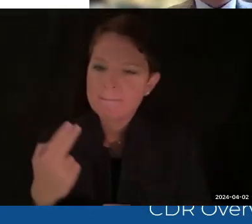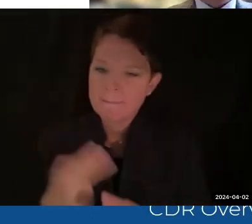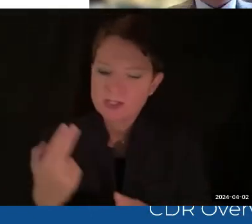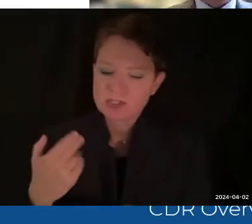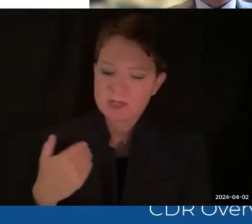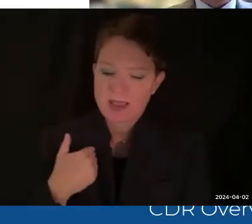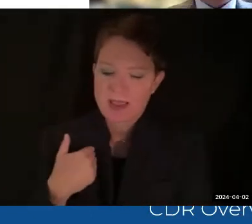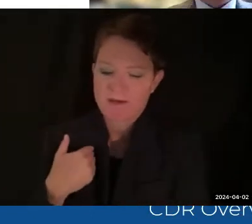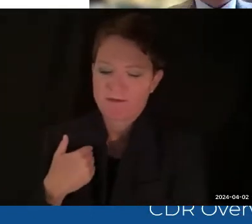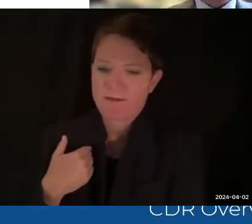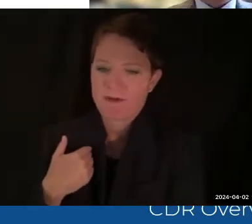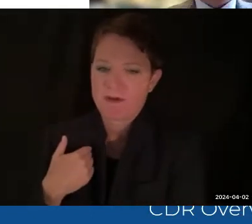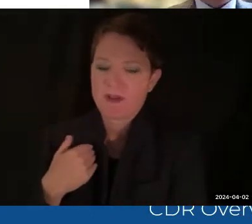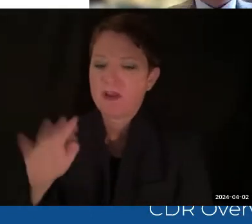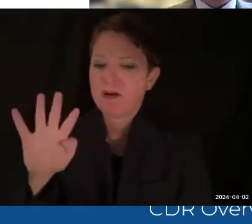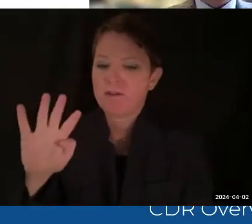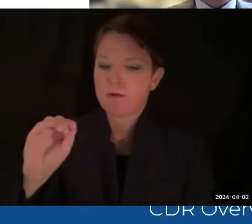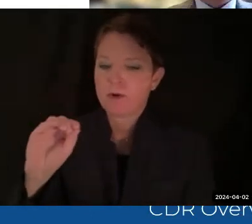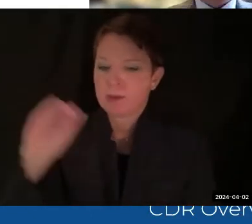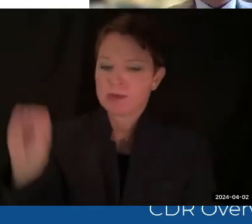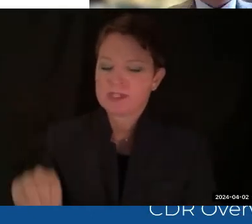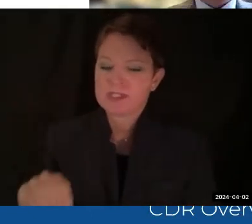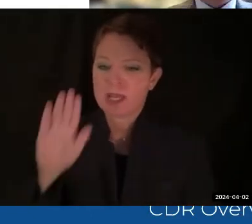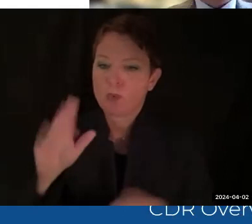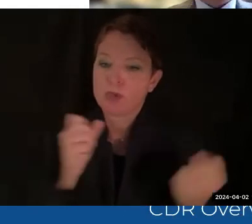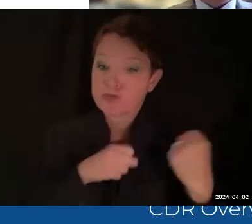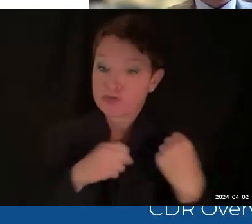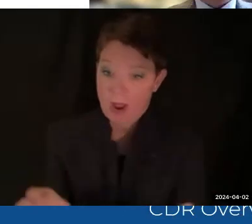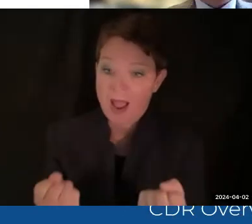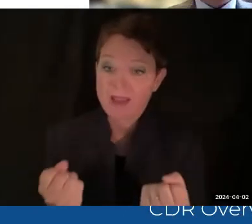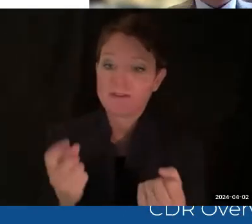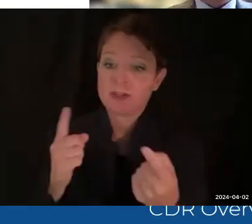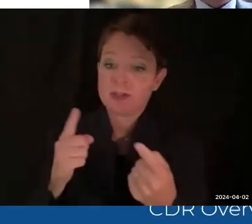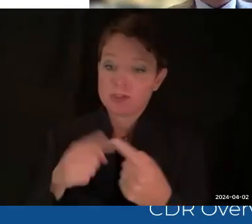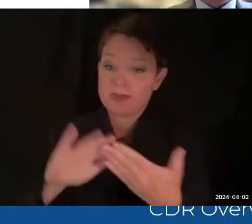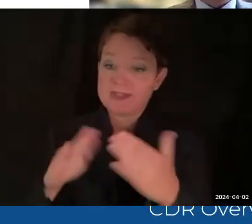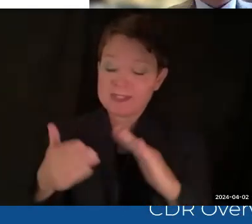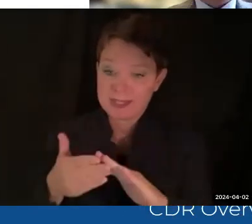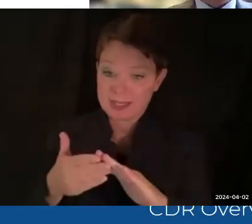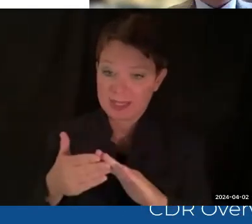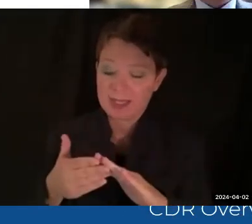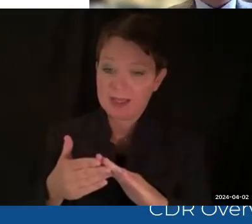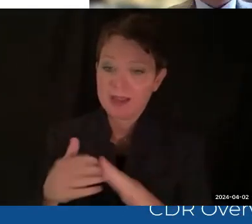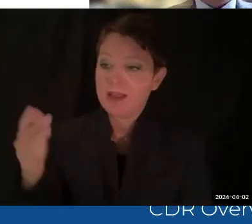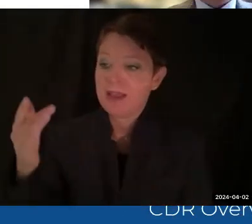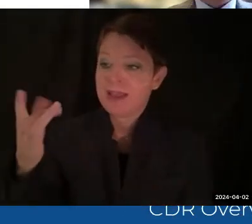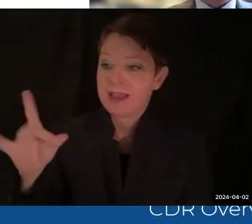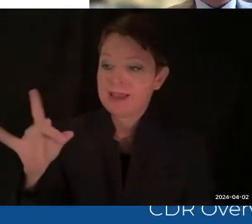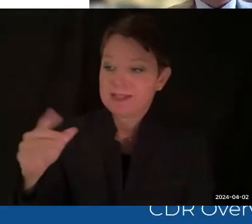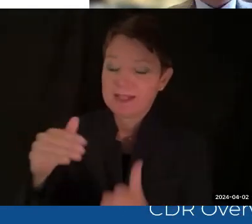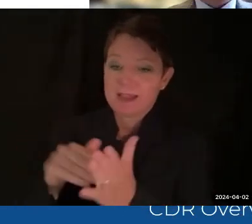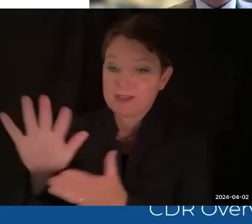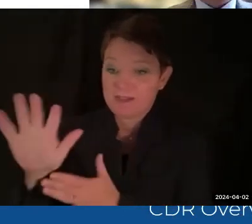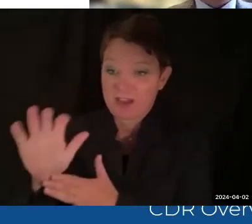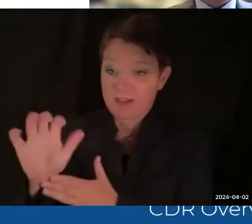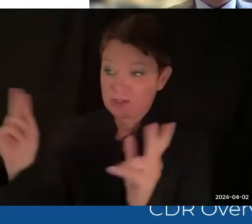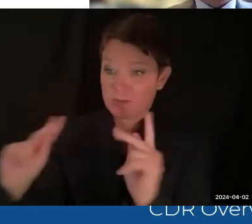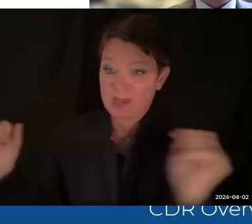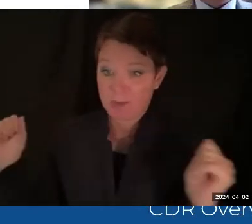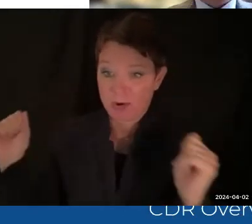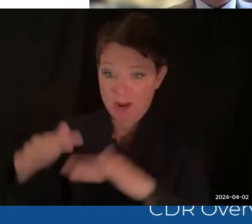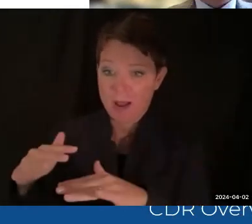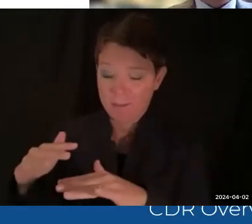there's 40% are going to be driving to the city, and out of the 18,500 that will be